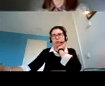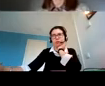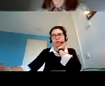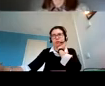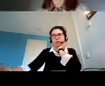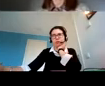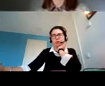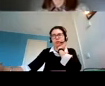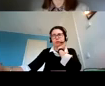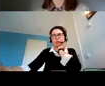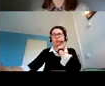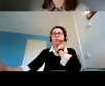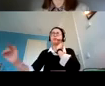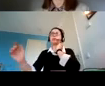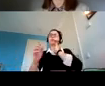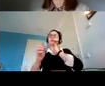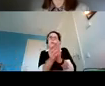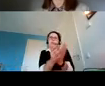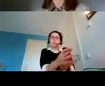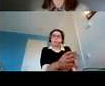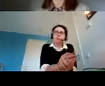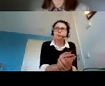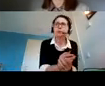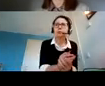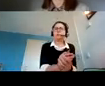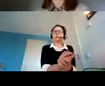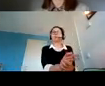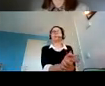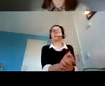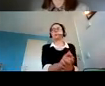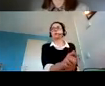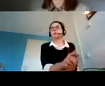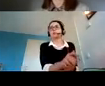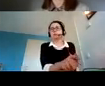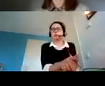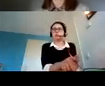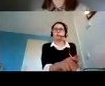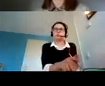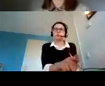Interministerial Committee for Human Rights at the UN Business and Human Rights Forum in November